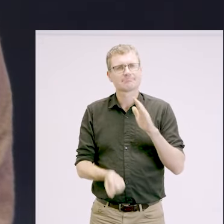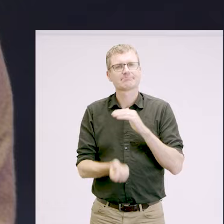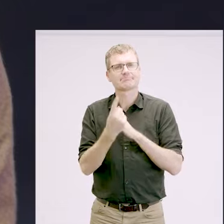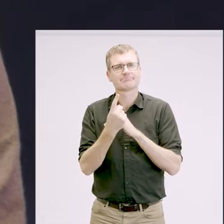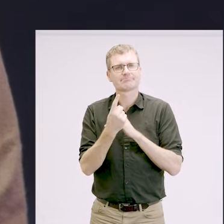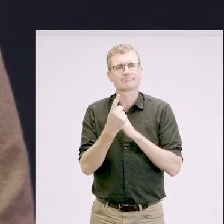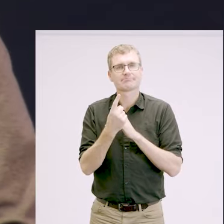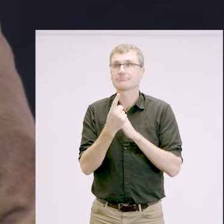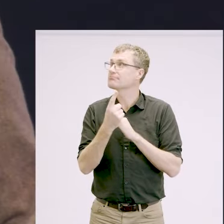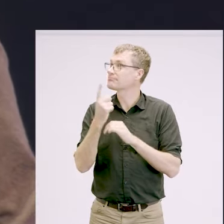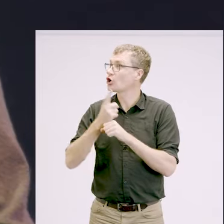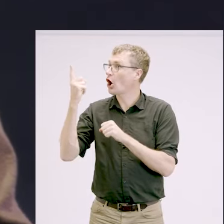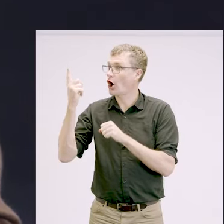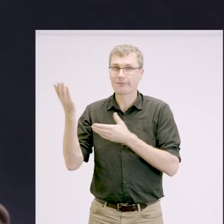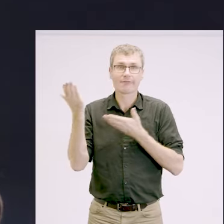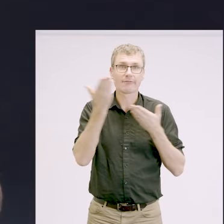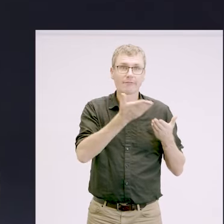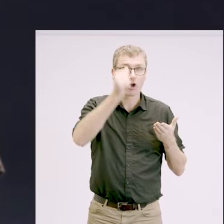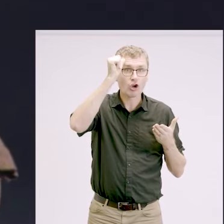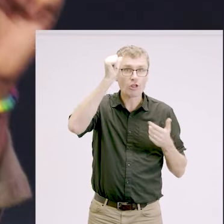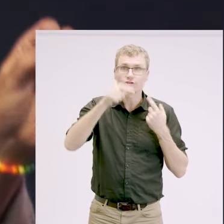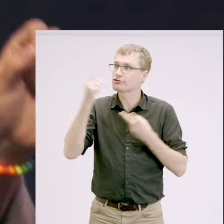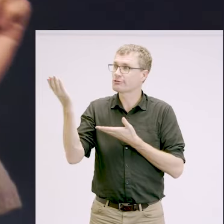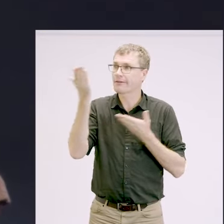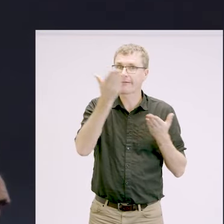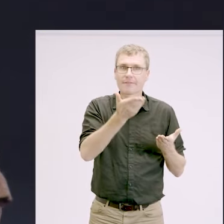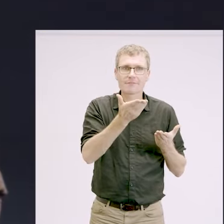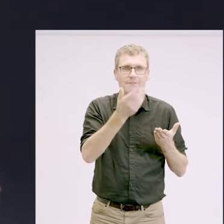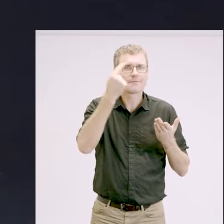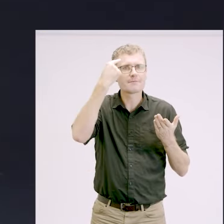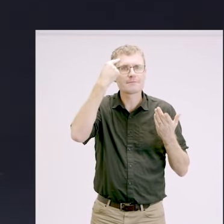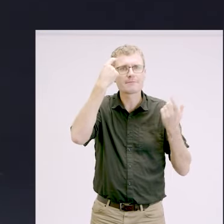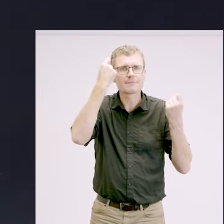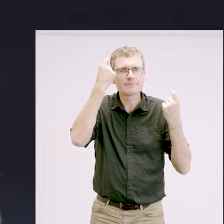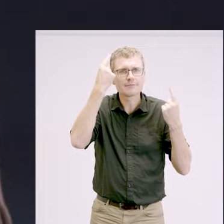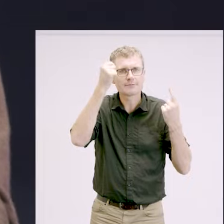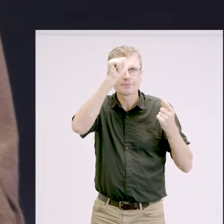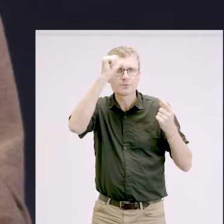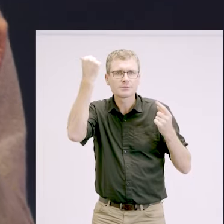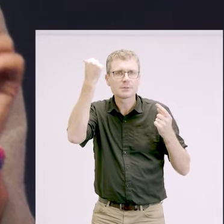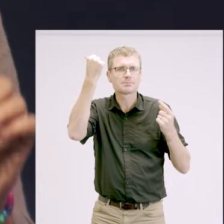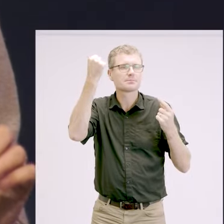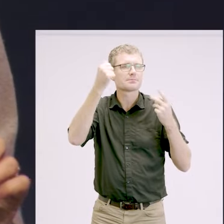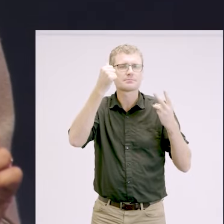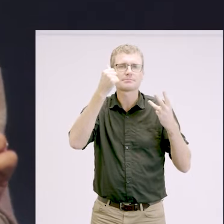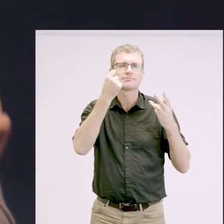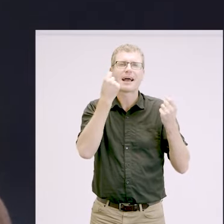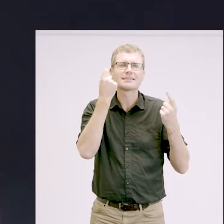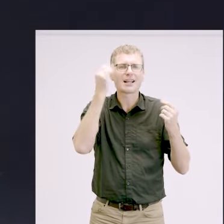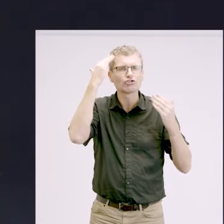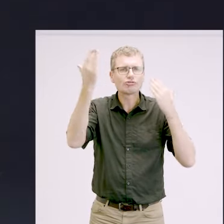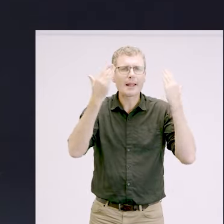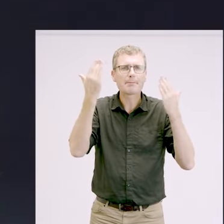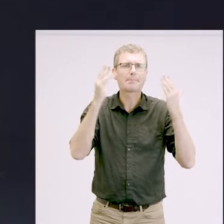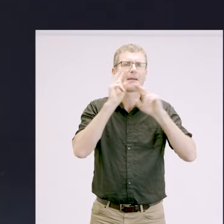stunning consequences that come out of that, right? God gives them knowledge. God gives them discernment. God gives them visions and dreams